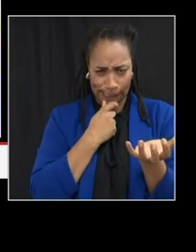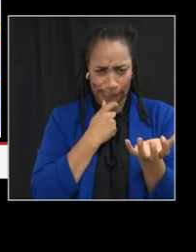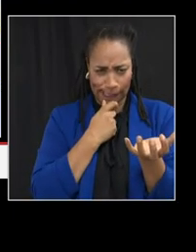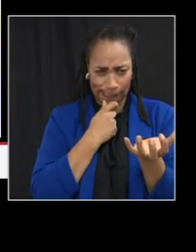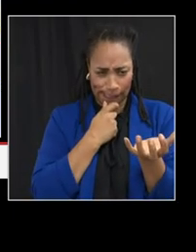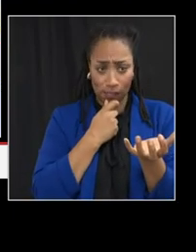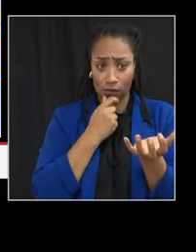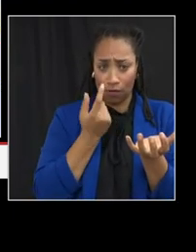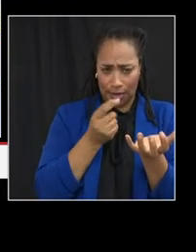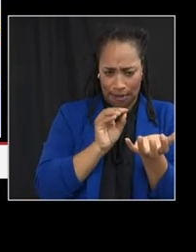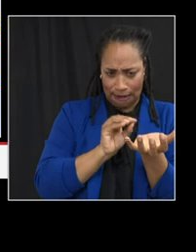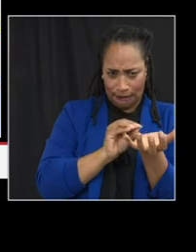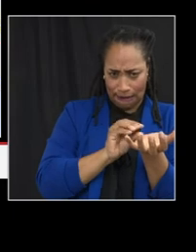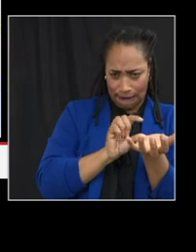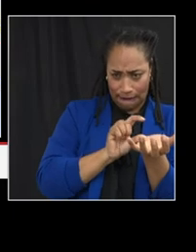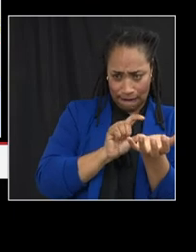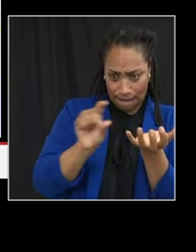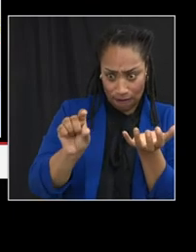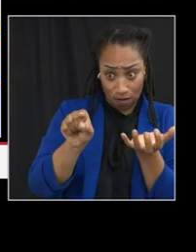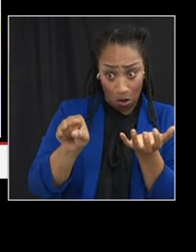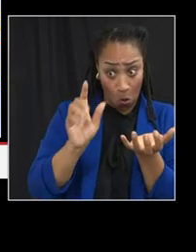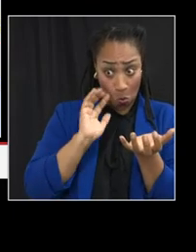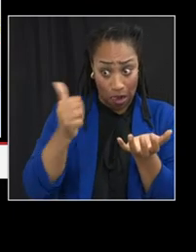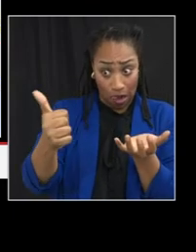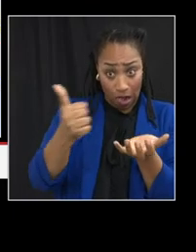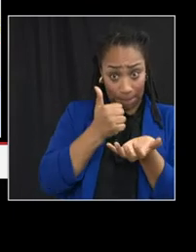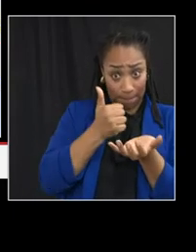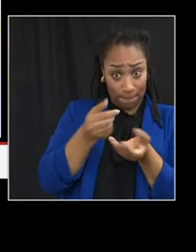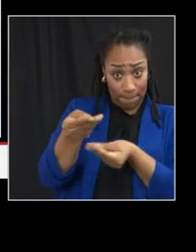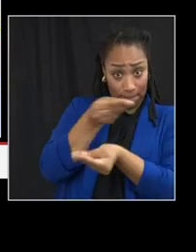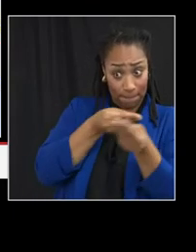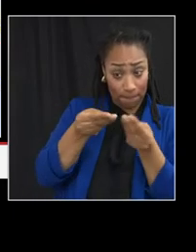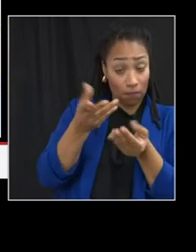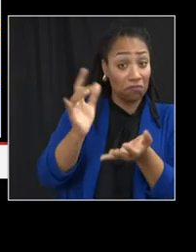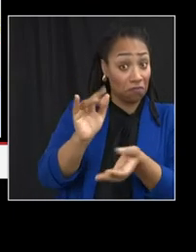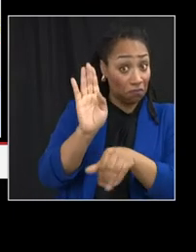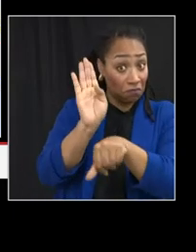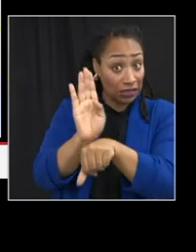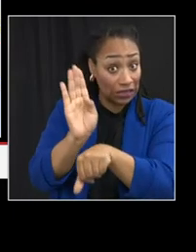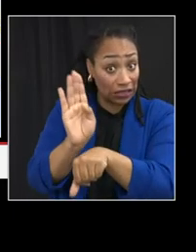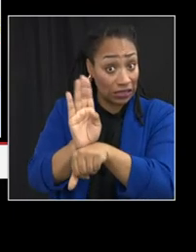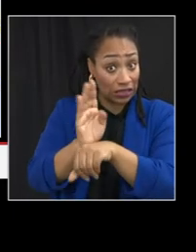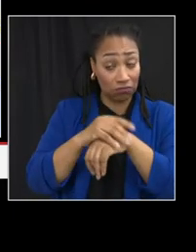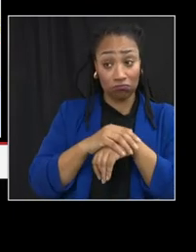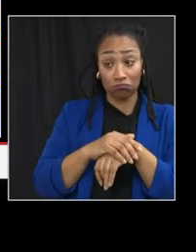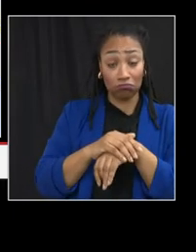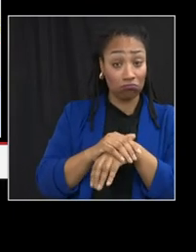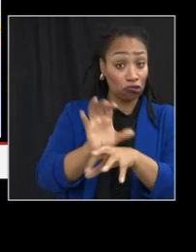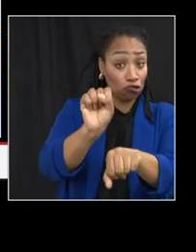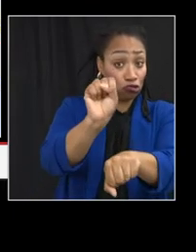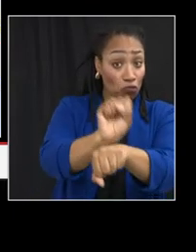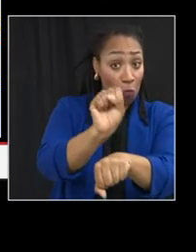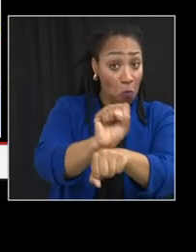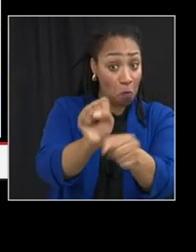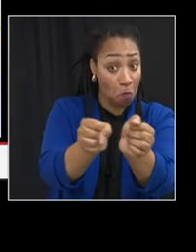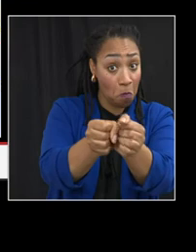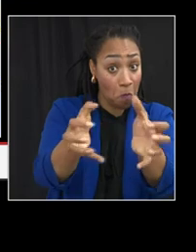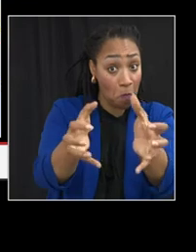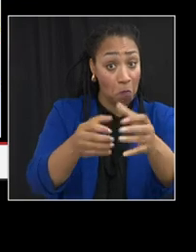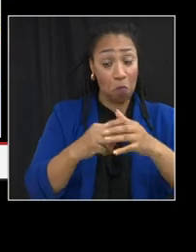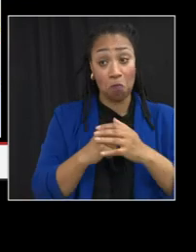us attract a new business, attract new jobs, create more